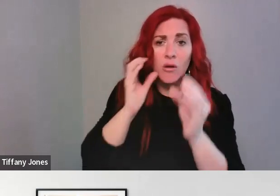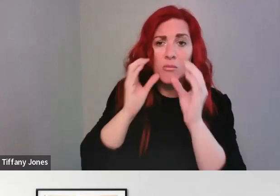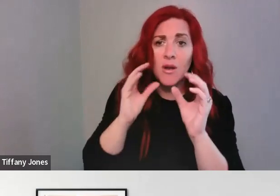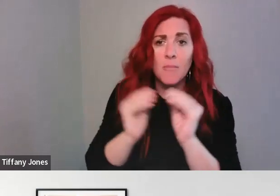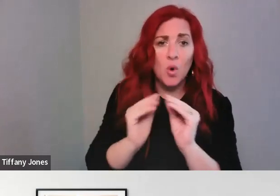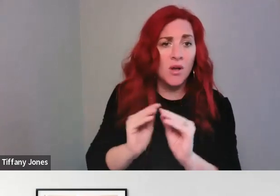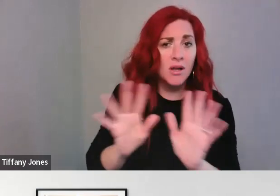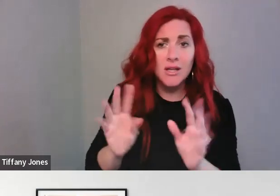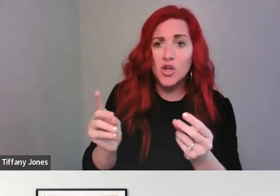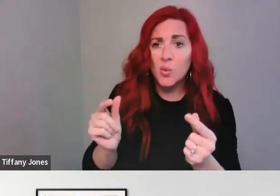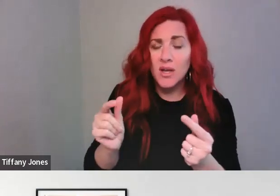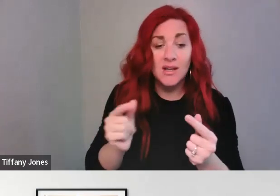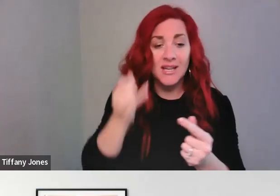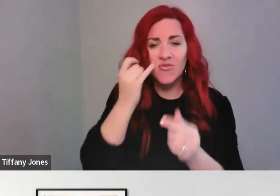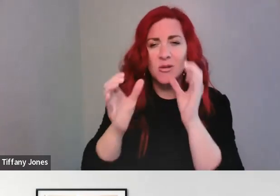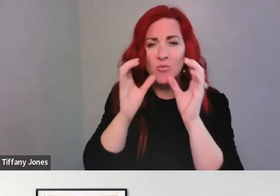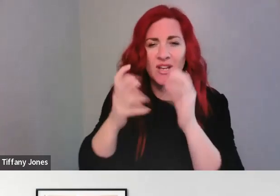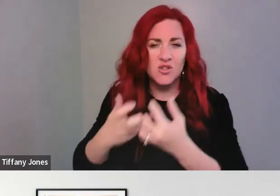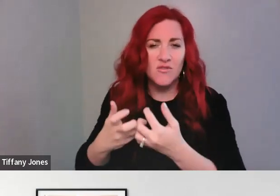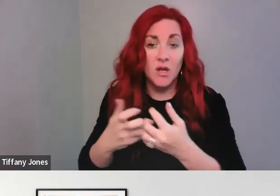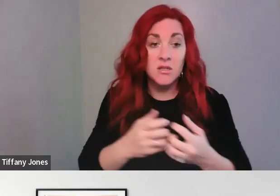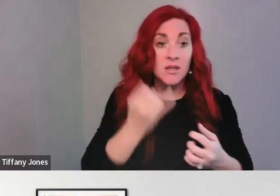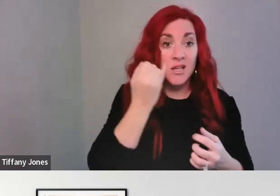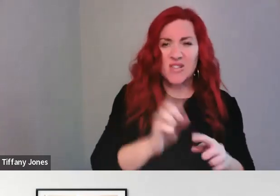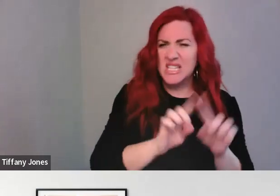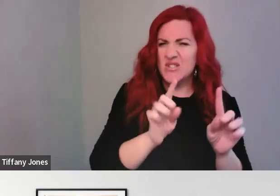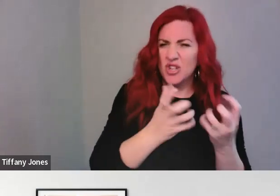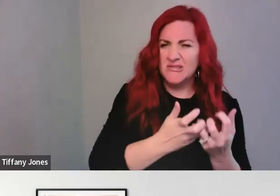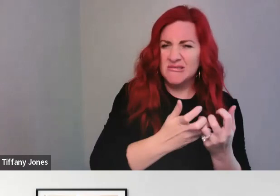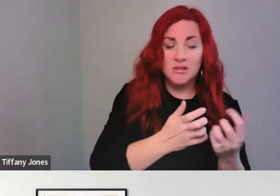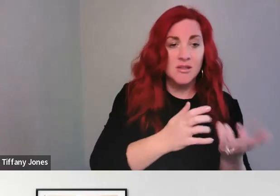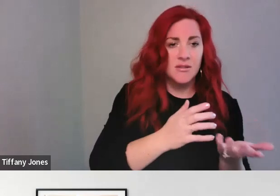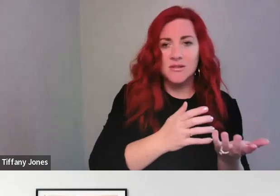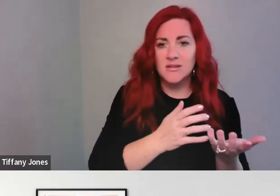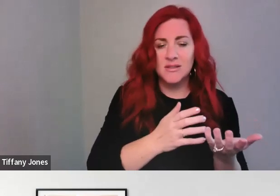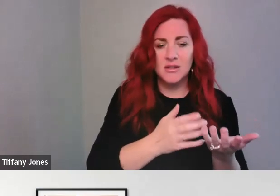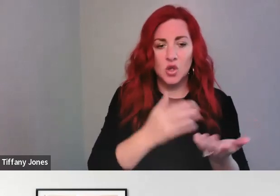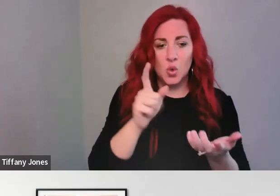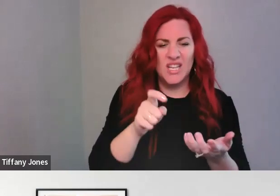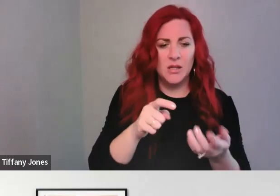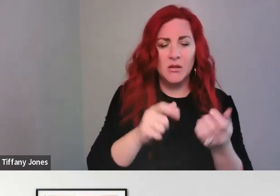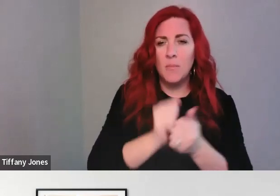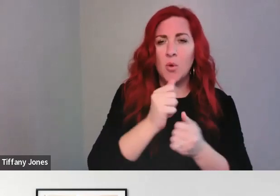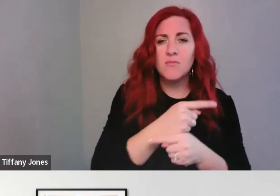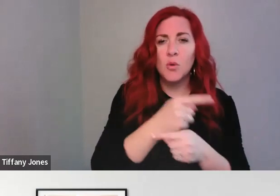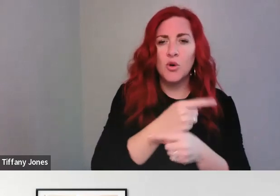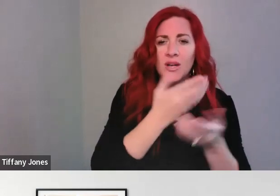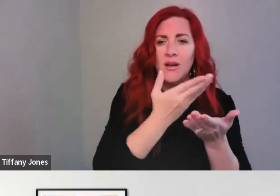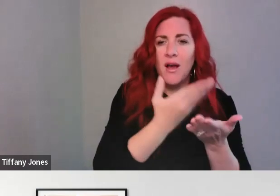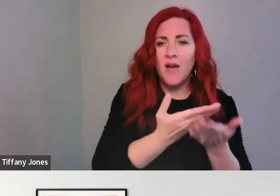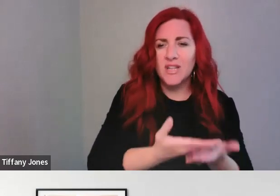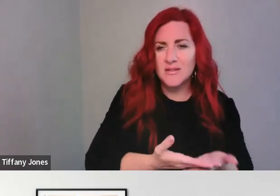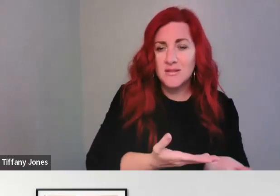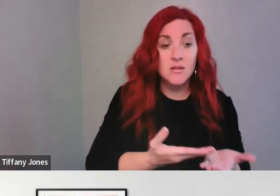it's a communication device. Obviously, if it's something else, you're going to come up with the most appropriate evidence. The skills that they're picking